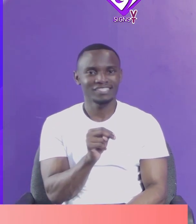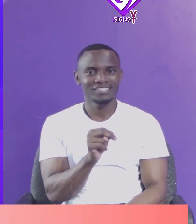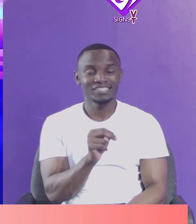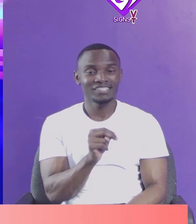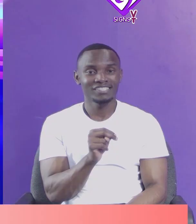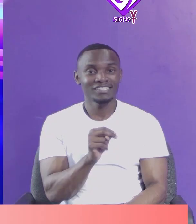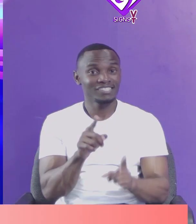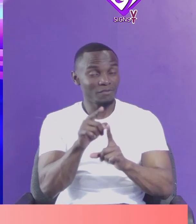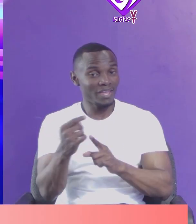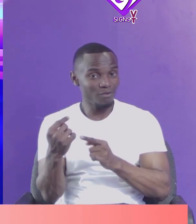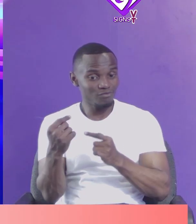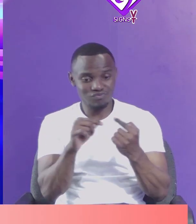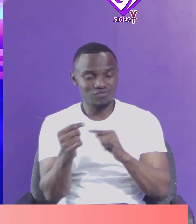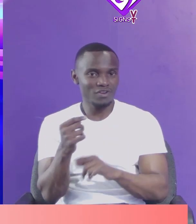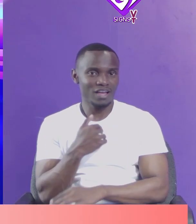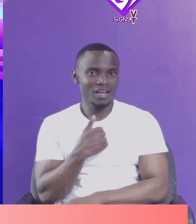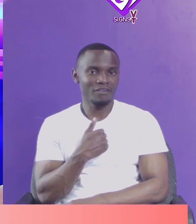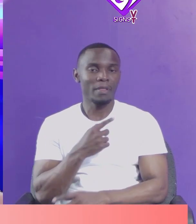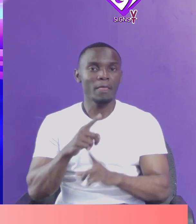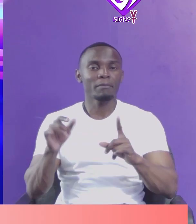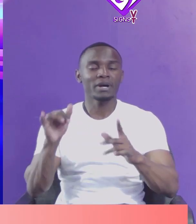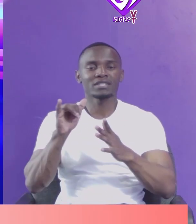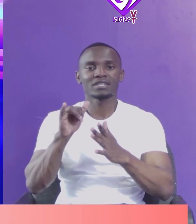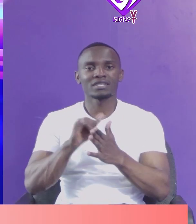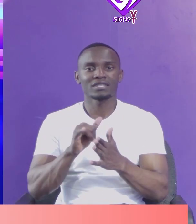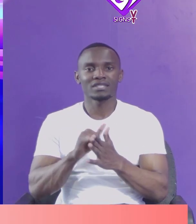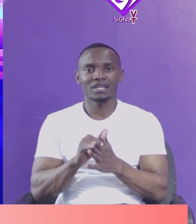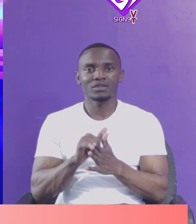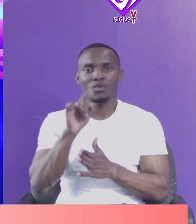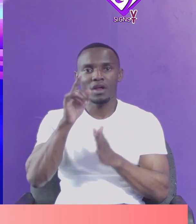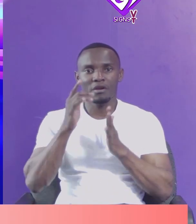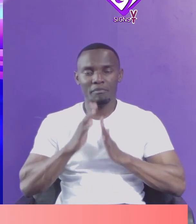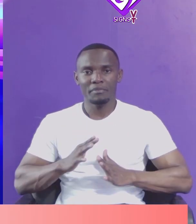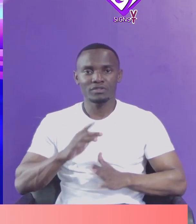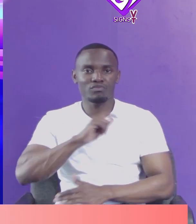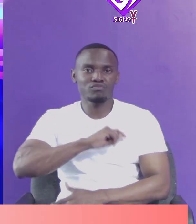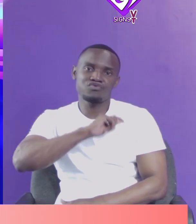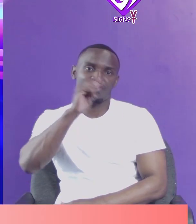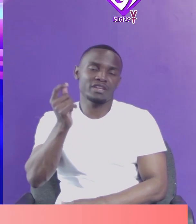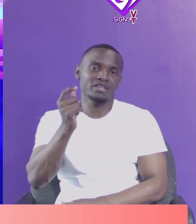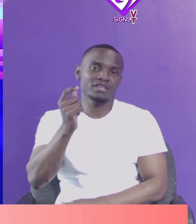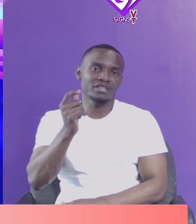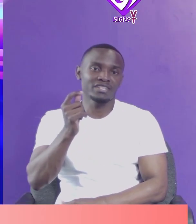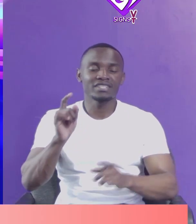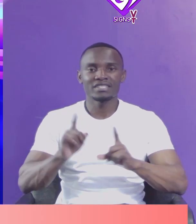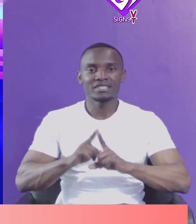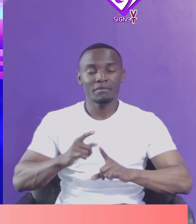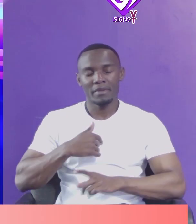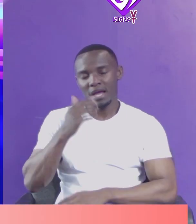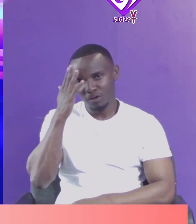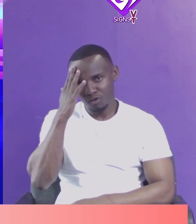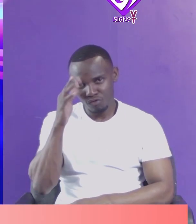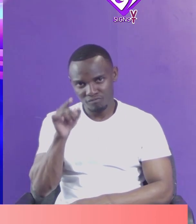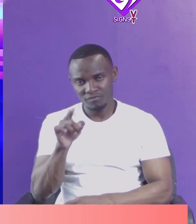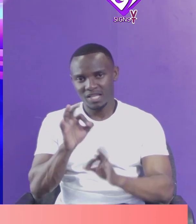there. Yes. Yes. So, but that kind of ended up with one person getting a red card. Yeah. So I know with Van Dijk, that's not his style. Yeah. I